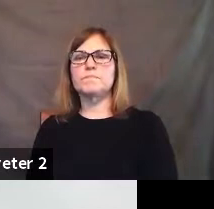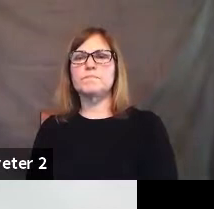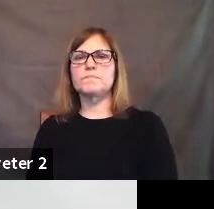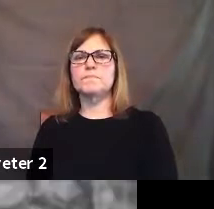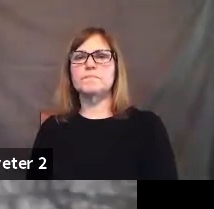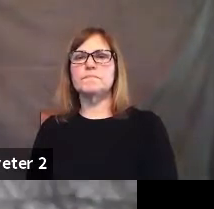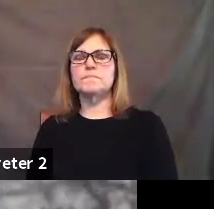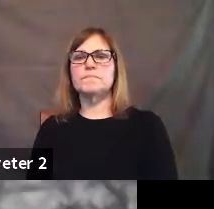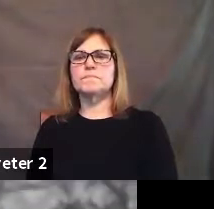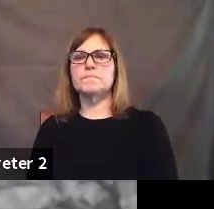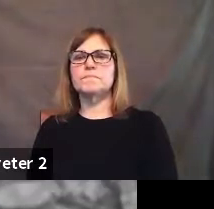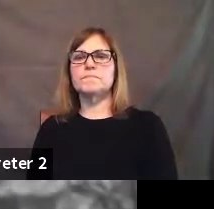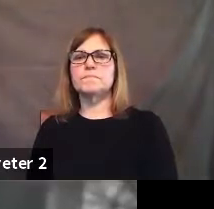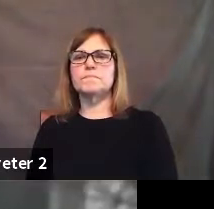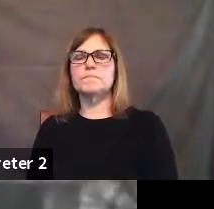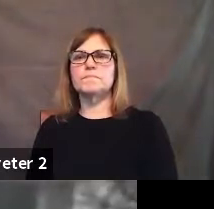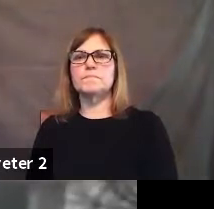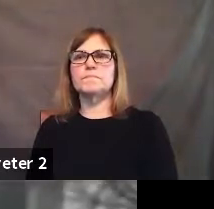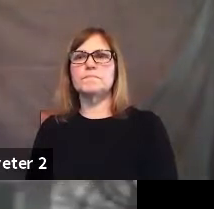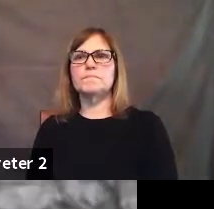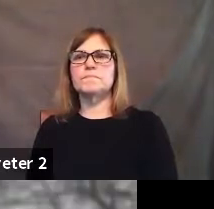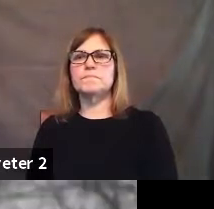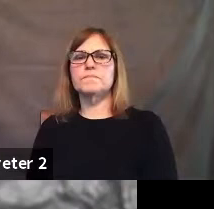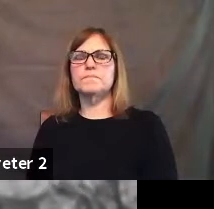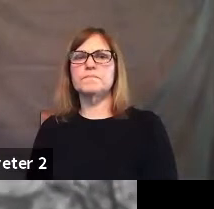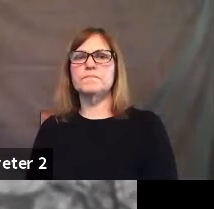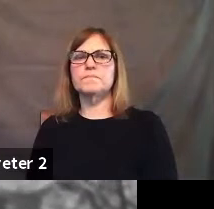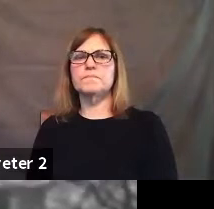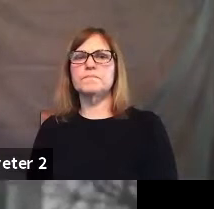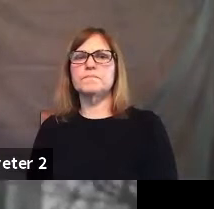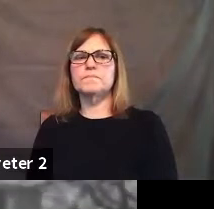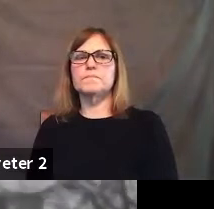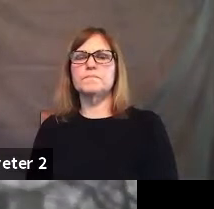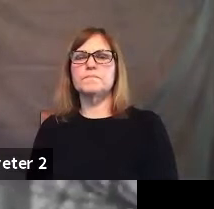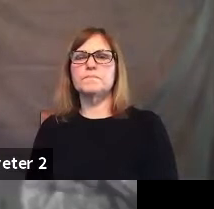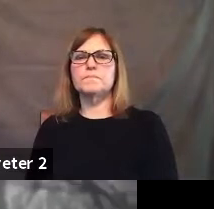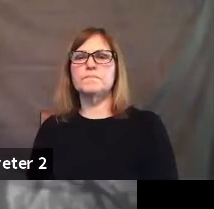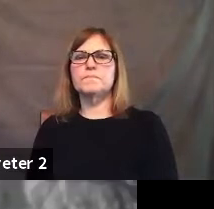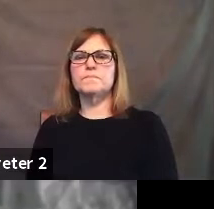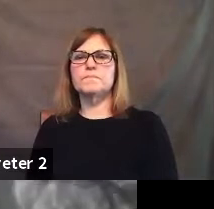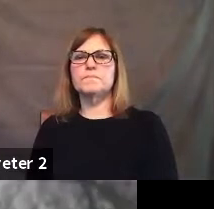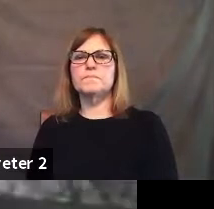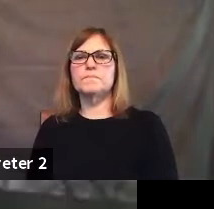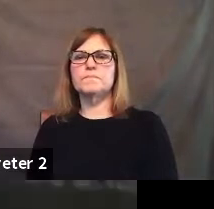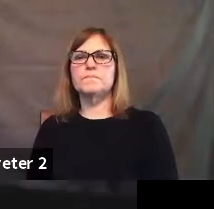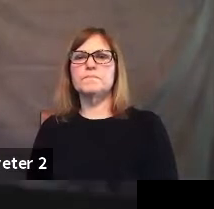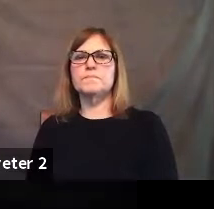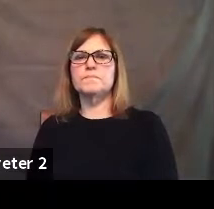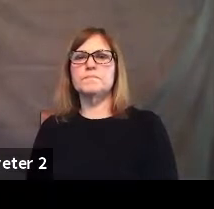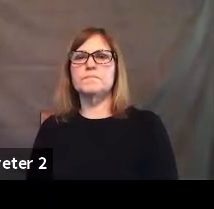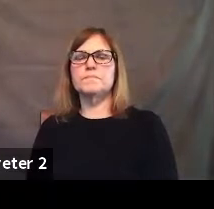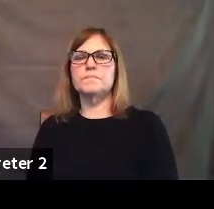has made it possible for thousands of people in Allegheny County to attend college, work, and live independently.